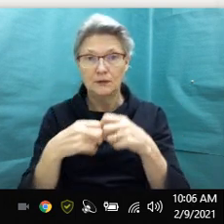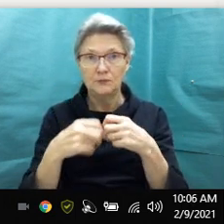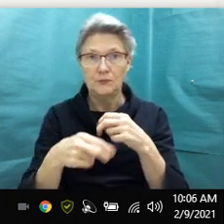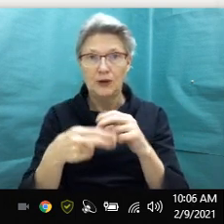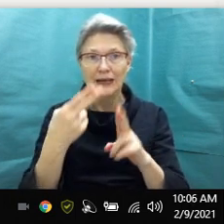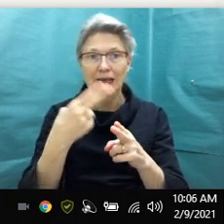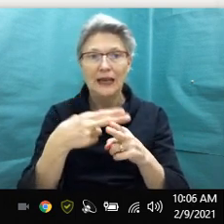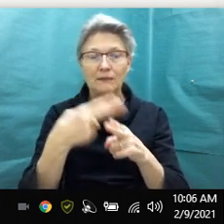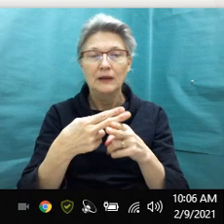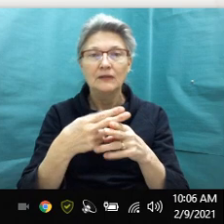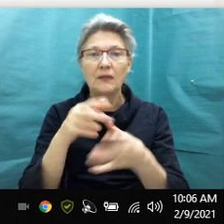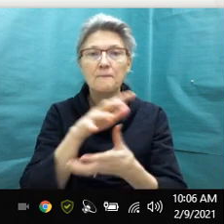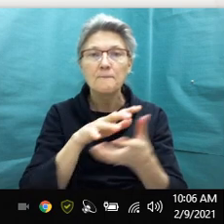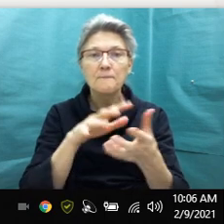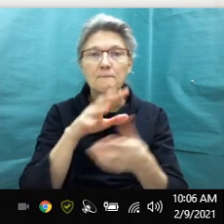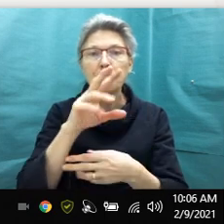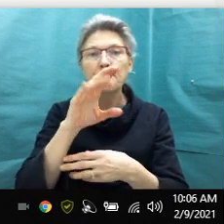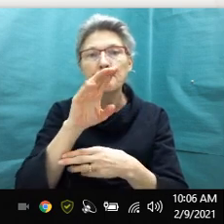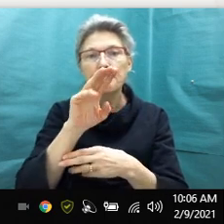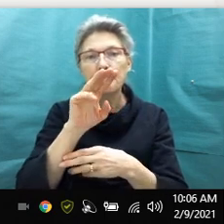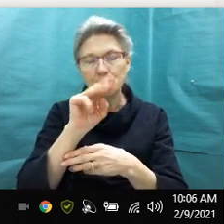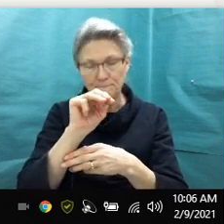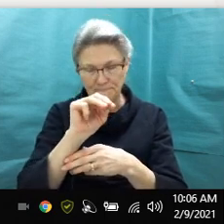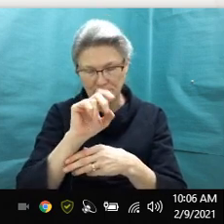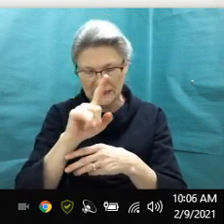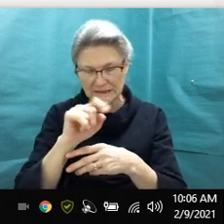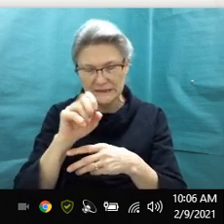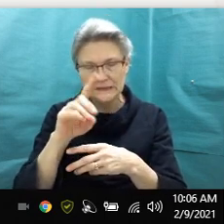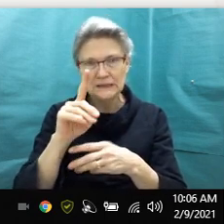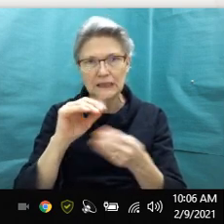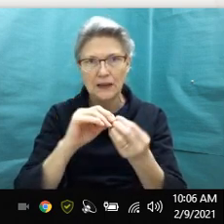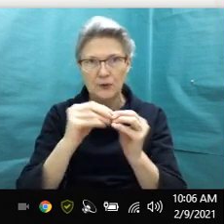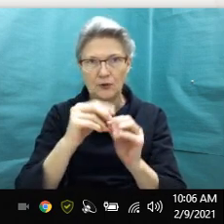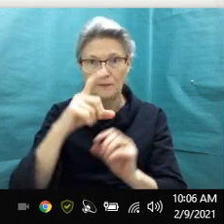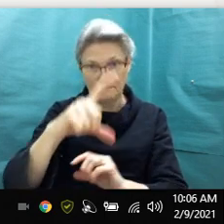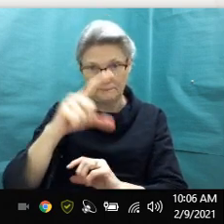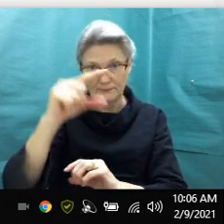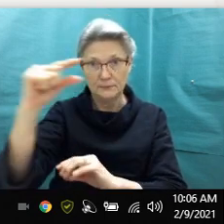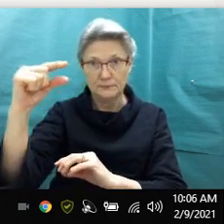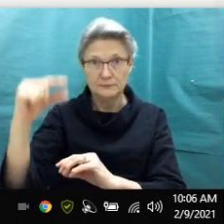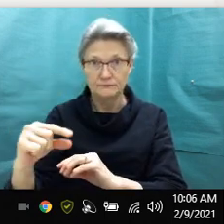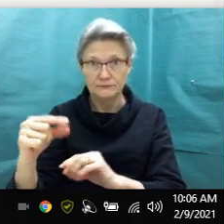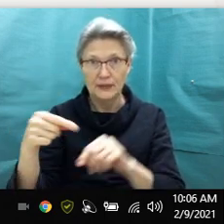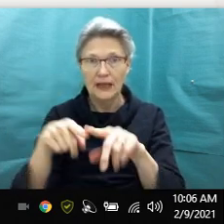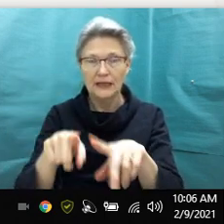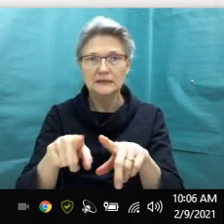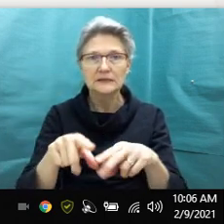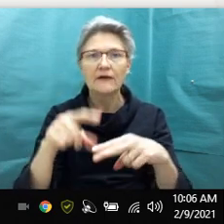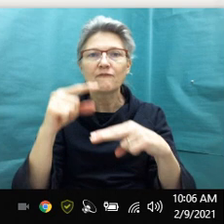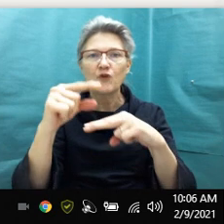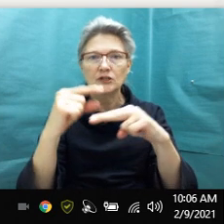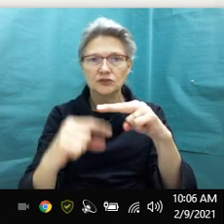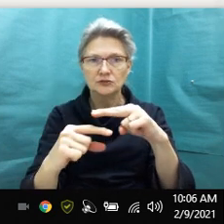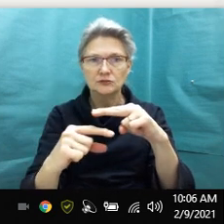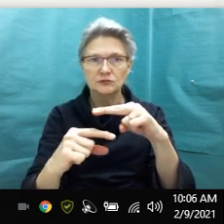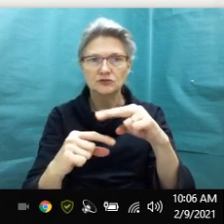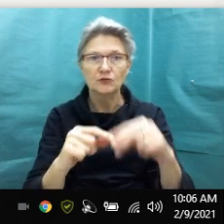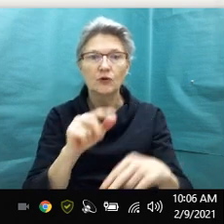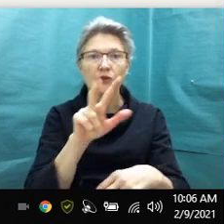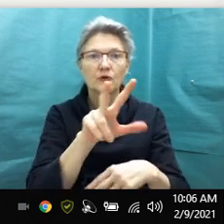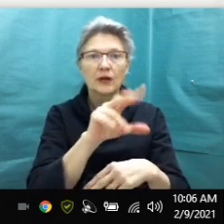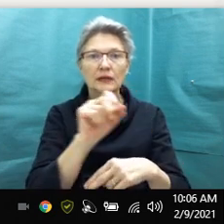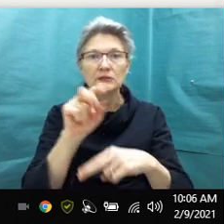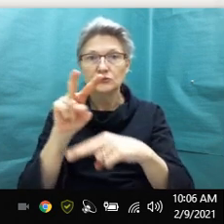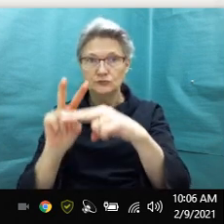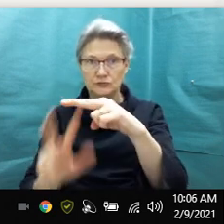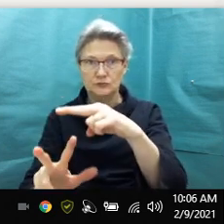mixed number as a fraction. So I'll rename first. Okay, so I need to take my mixed number, 3 and 2/3. I'm going to